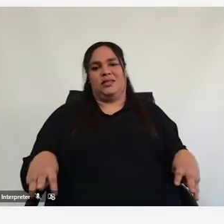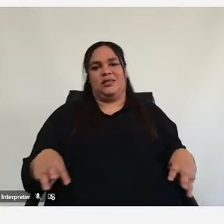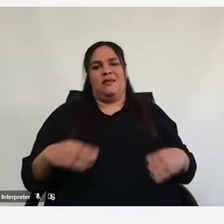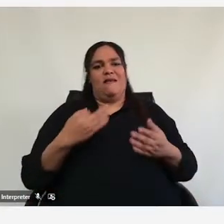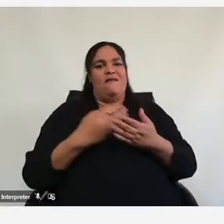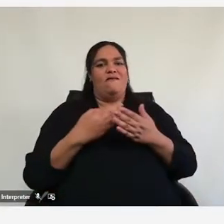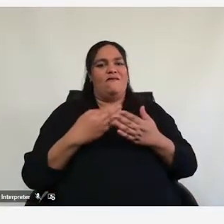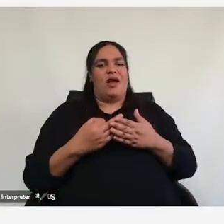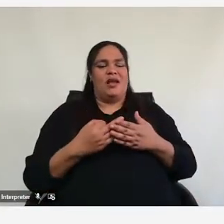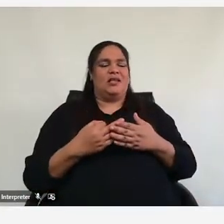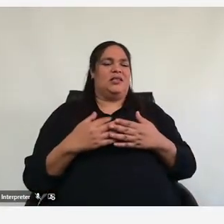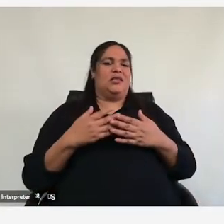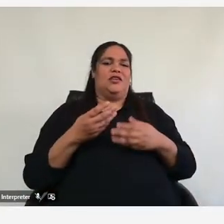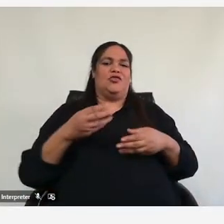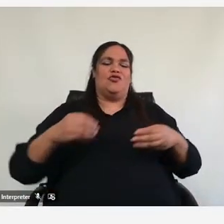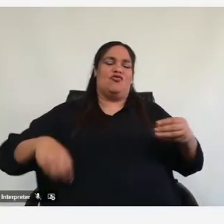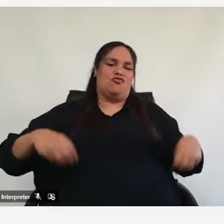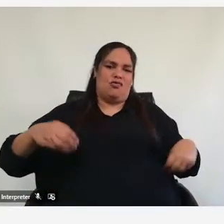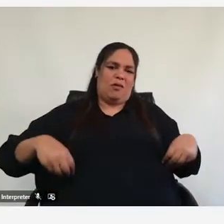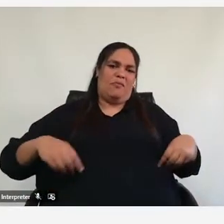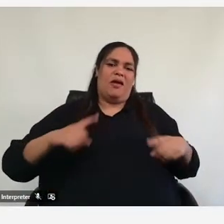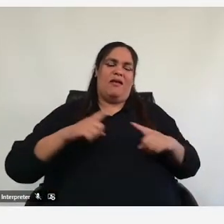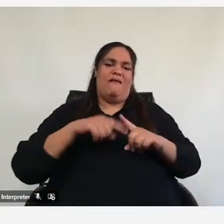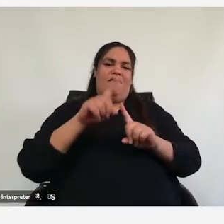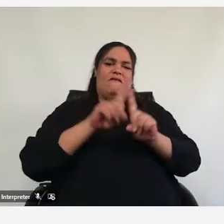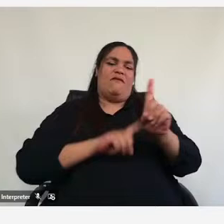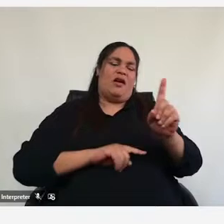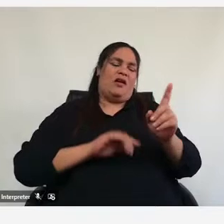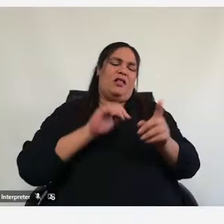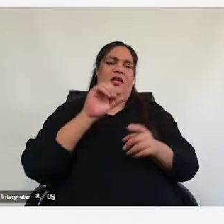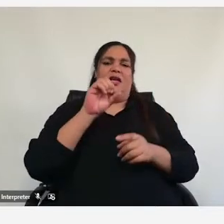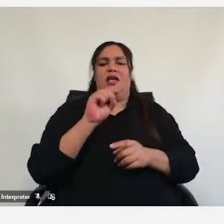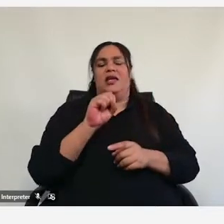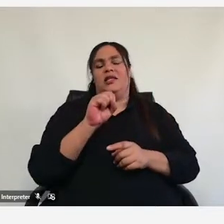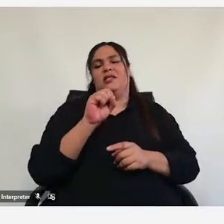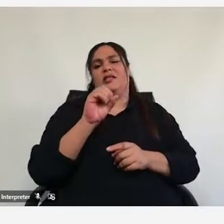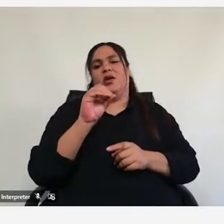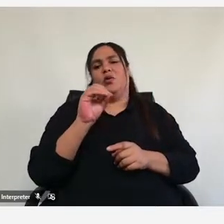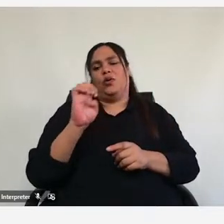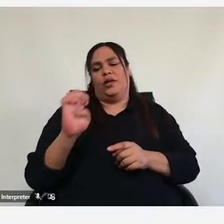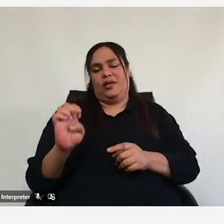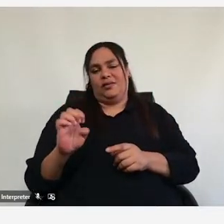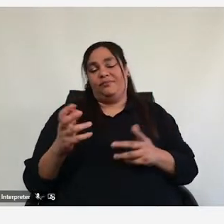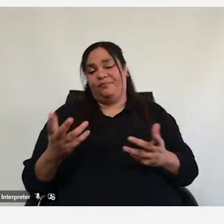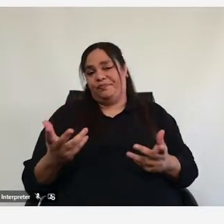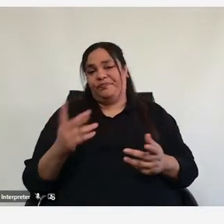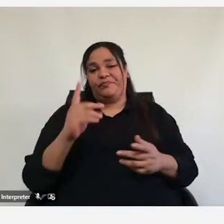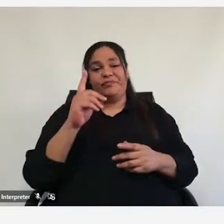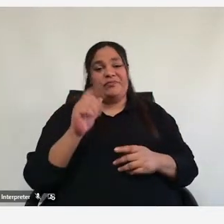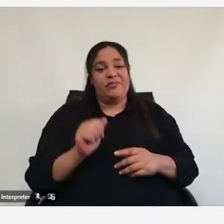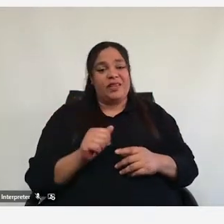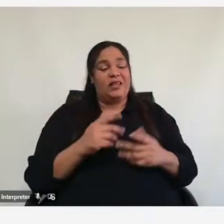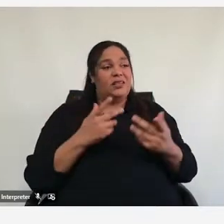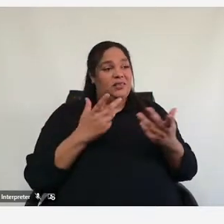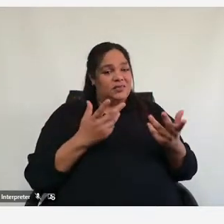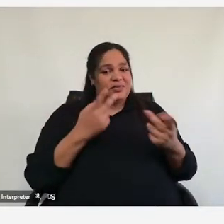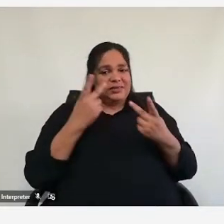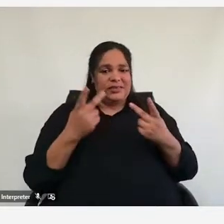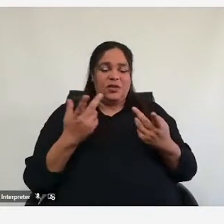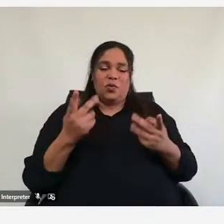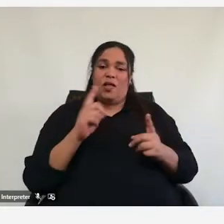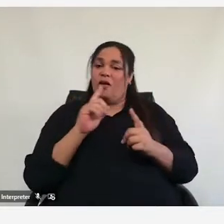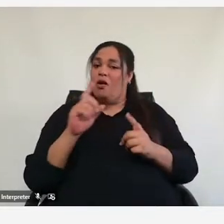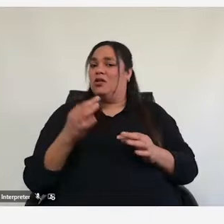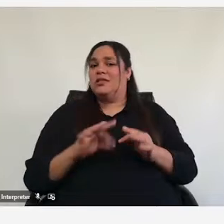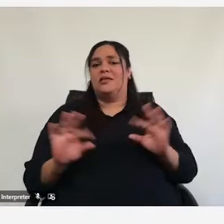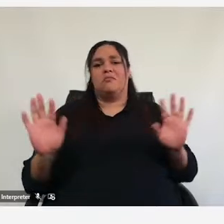a chronically corrupt and failing SOE. And why did the ANC do this? Well, the answer is